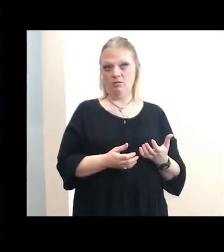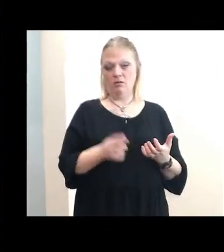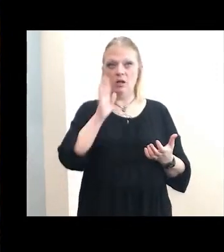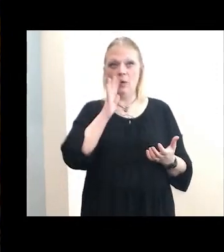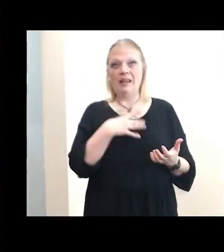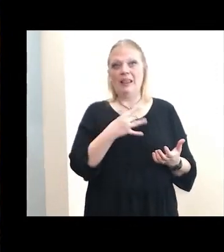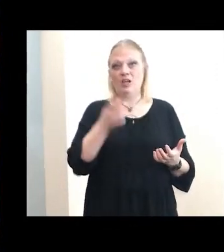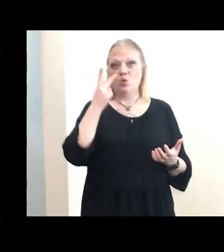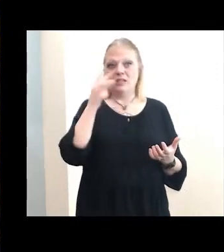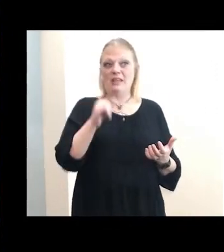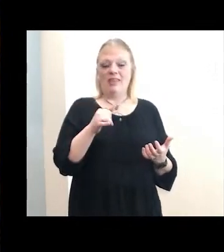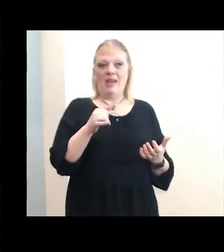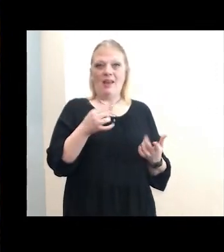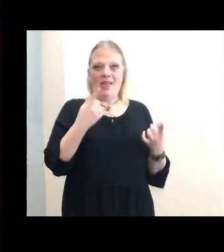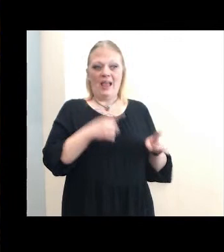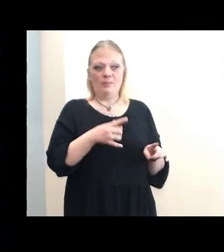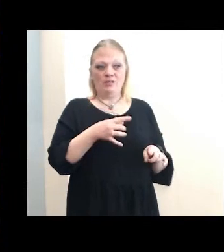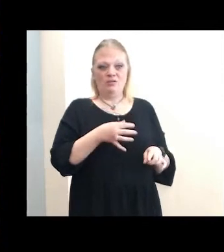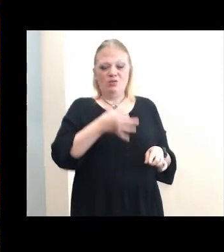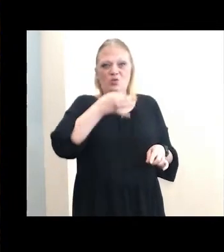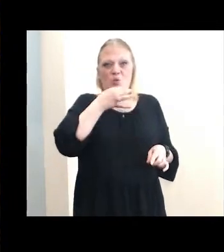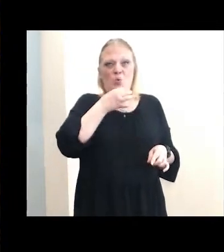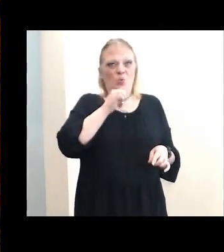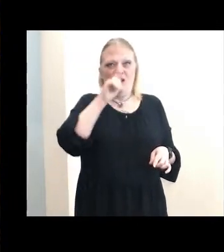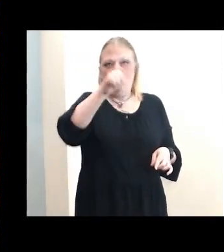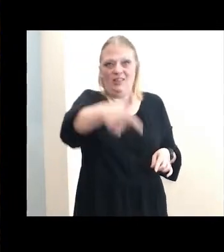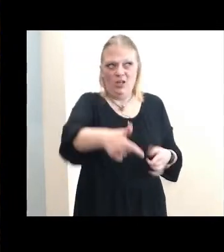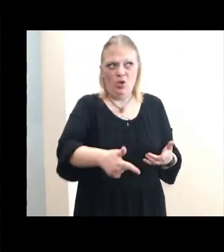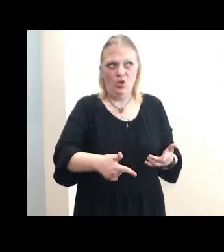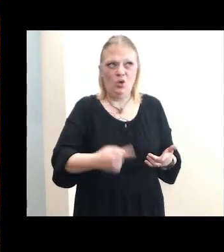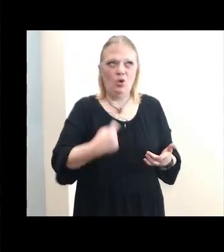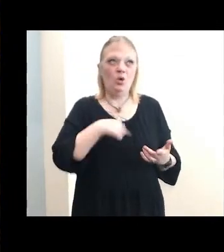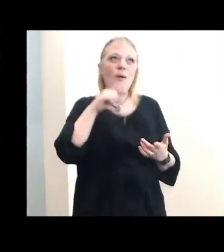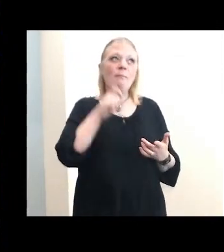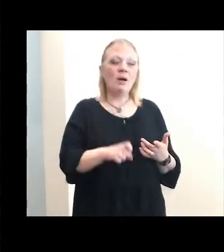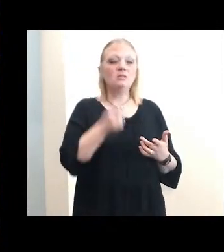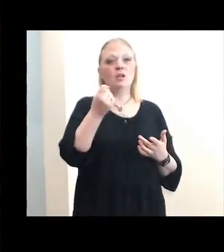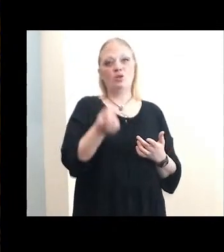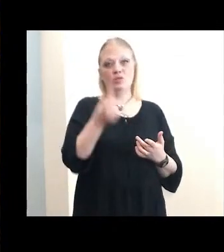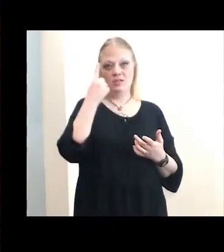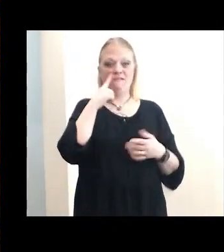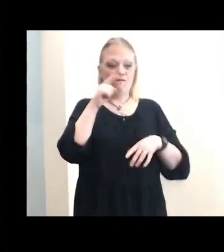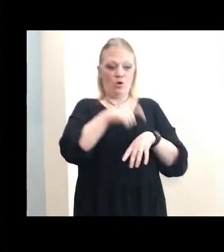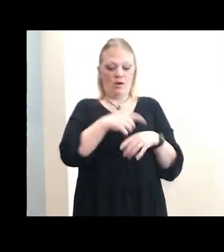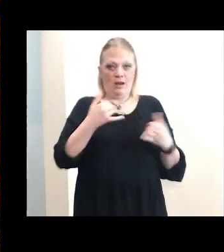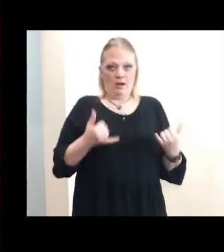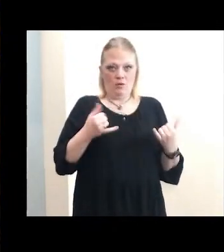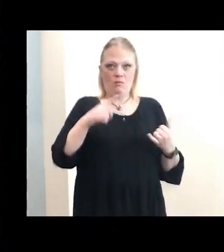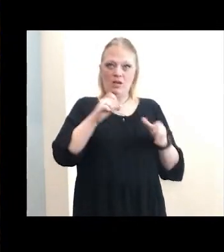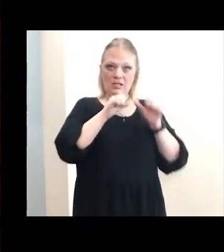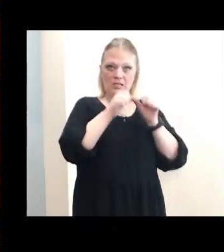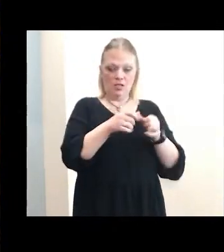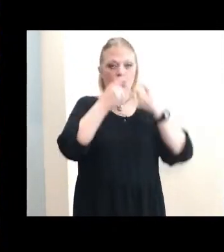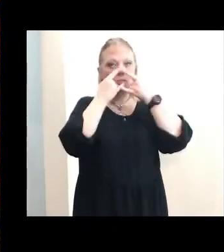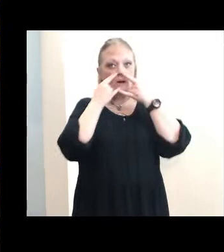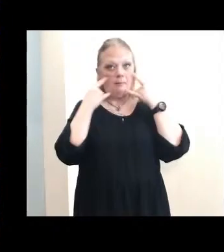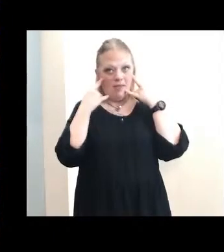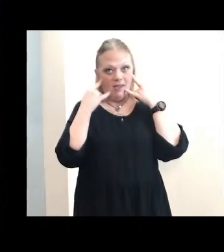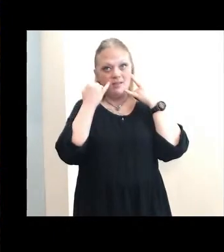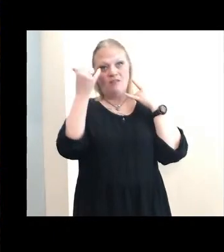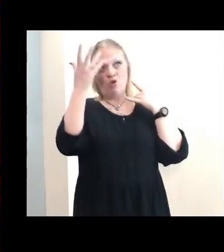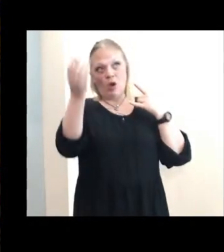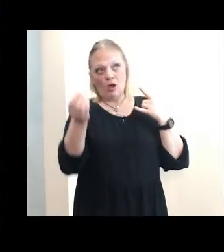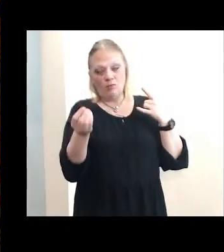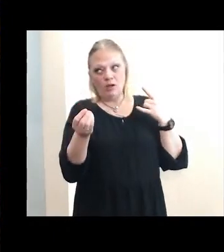like to see that done sooner rather than later. So we just need to understand, for the time being, we need to continue to wear our masks when we're out in